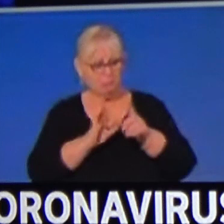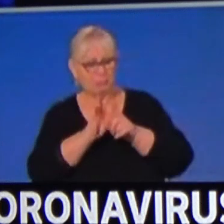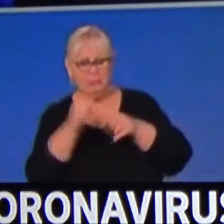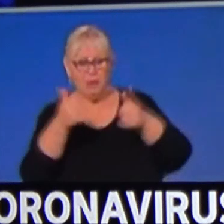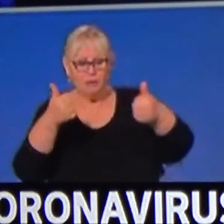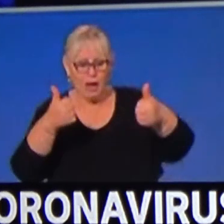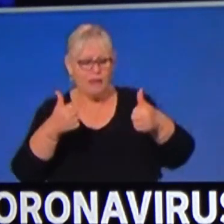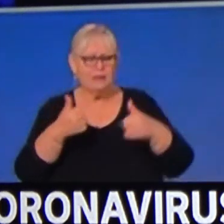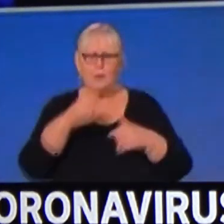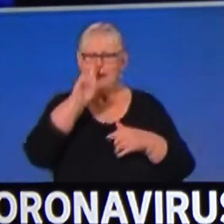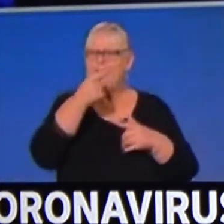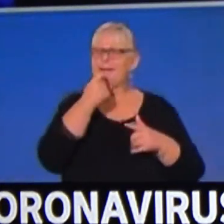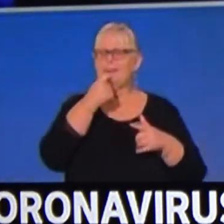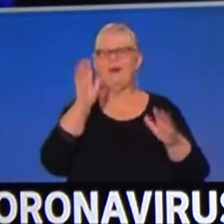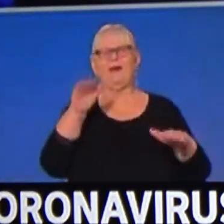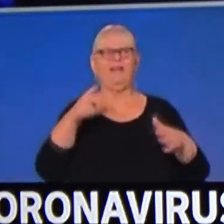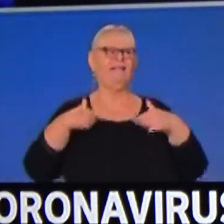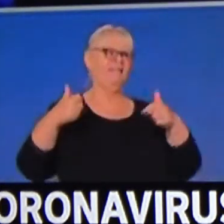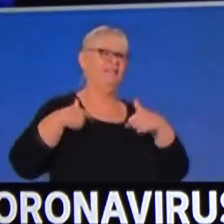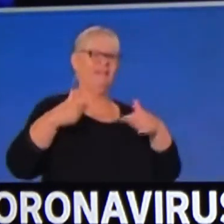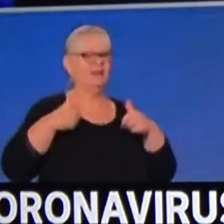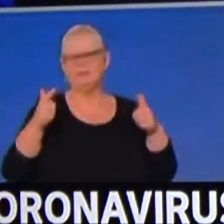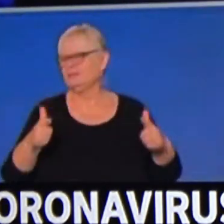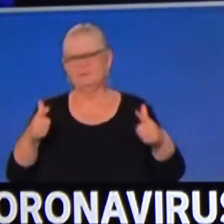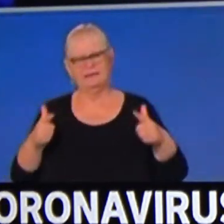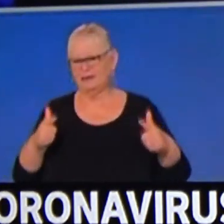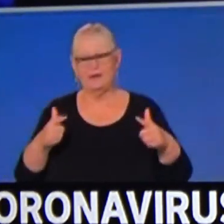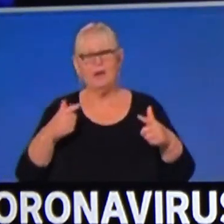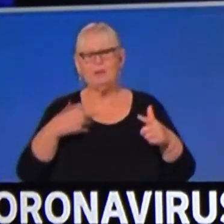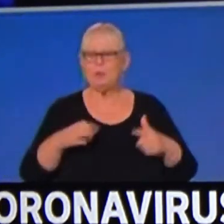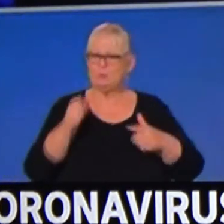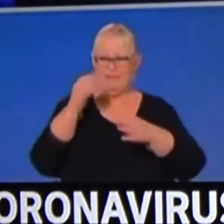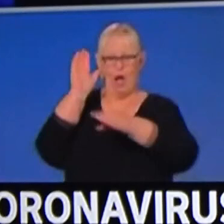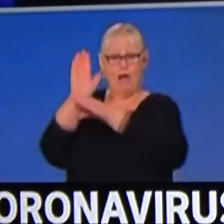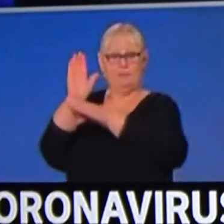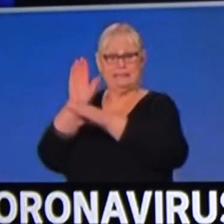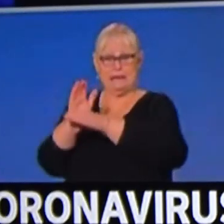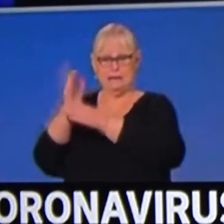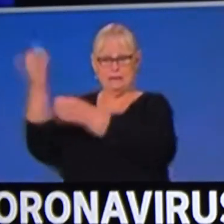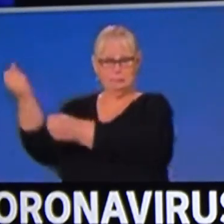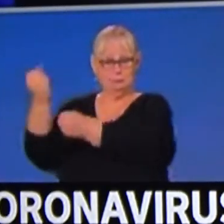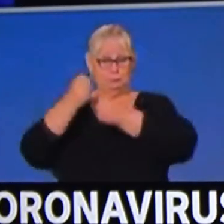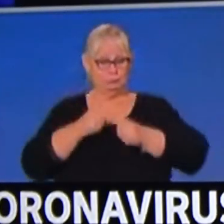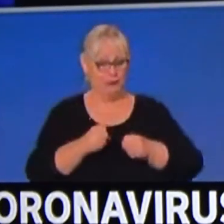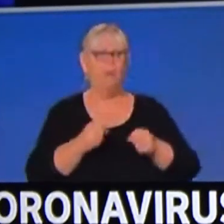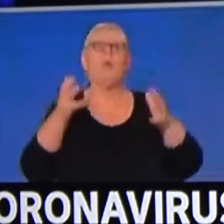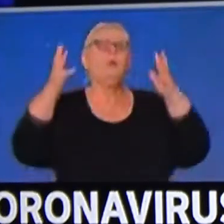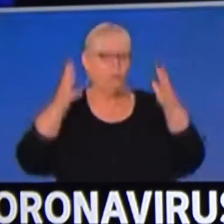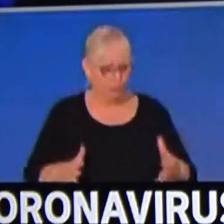this success. There is a high number of internationally acquired cases, and that